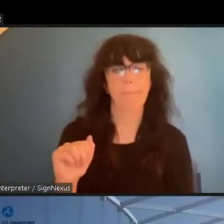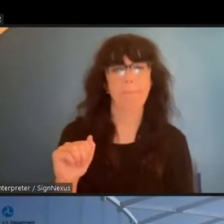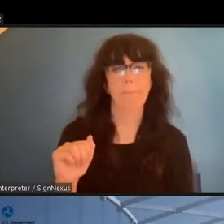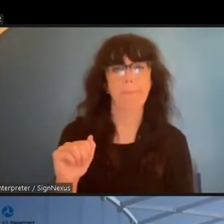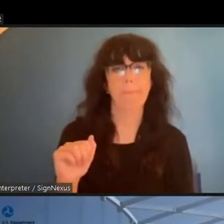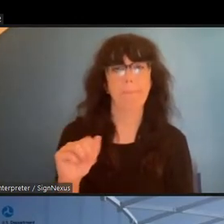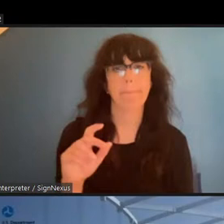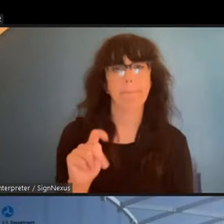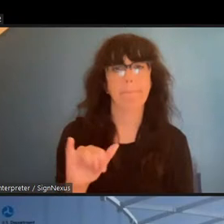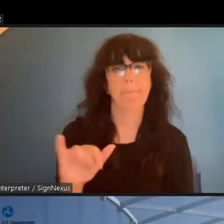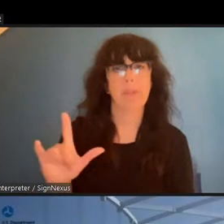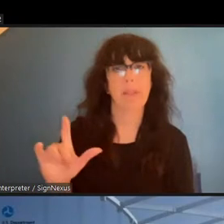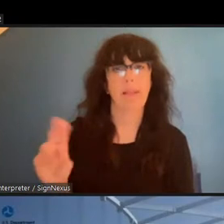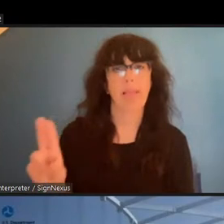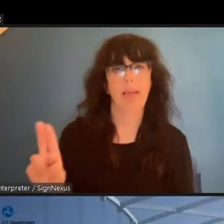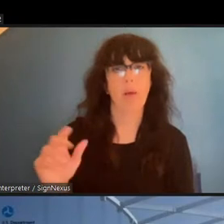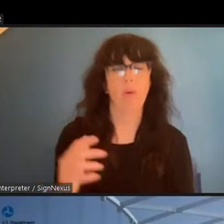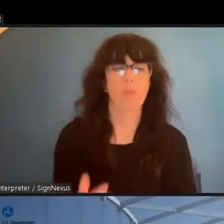tai lao